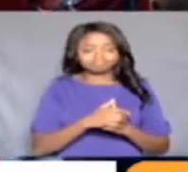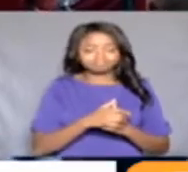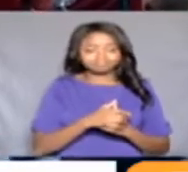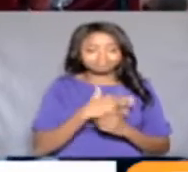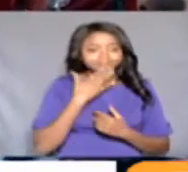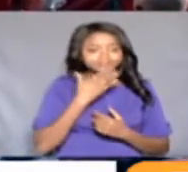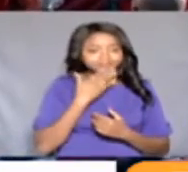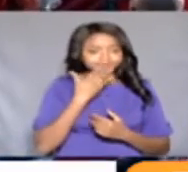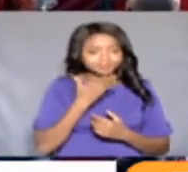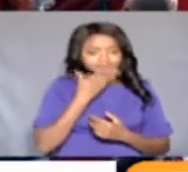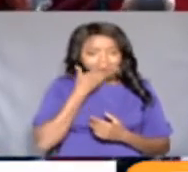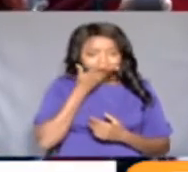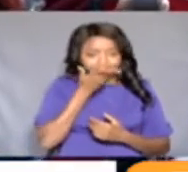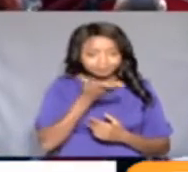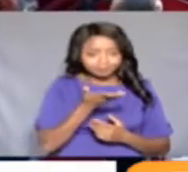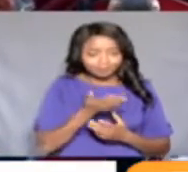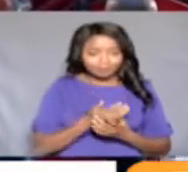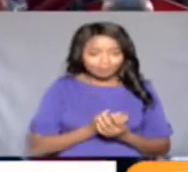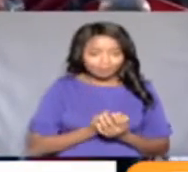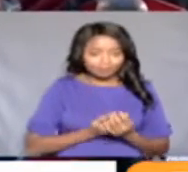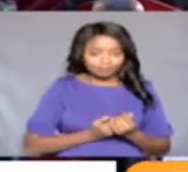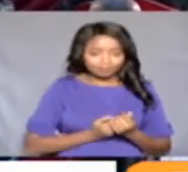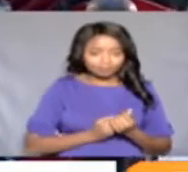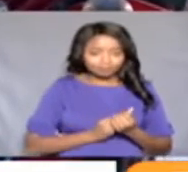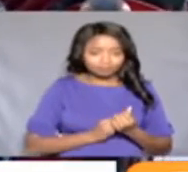like to tackle.